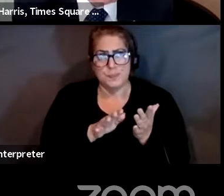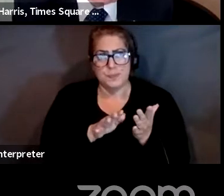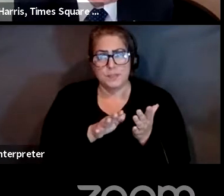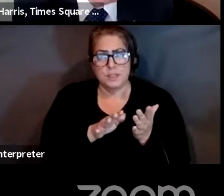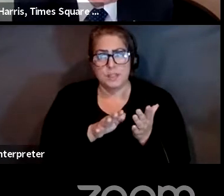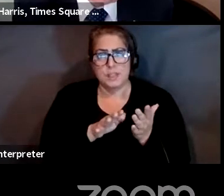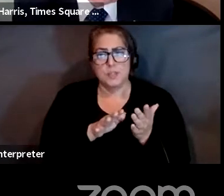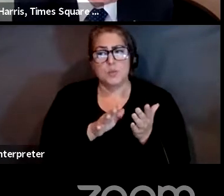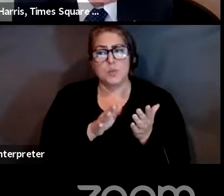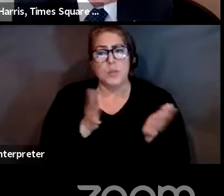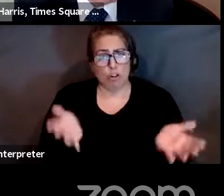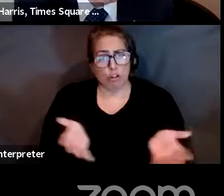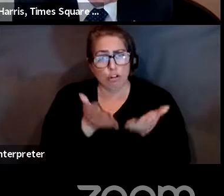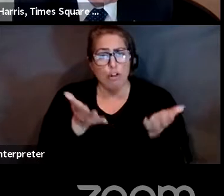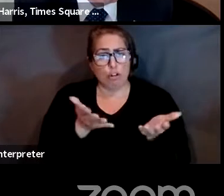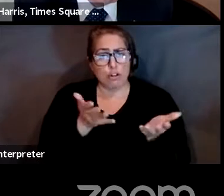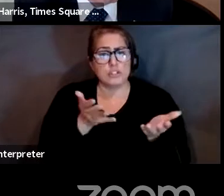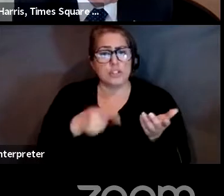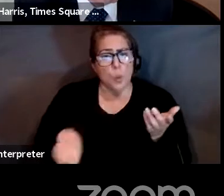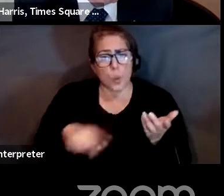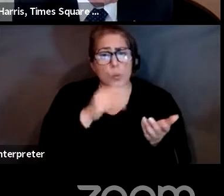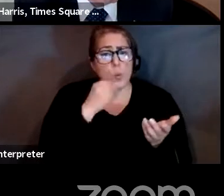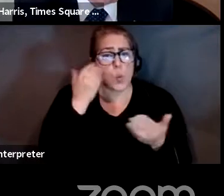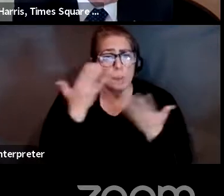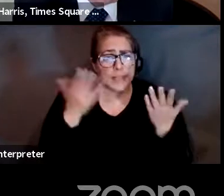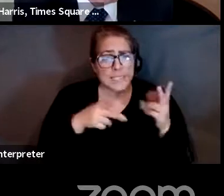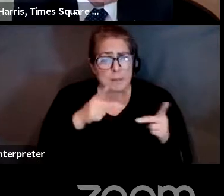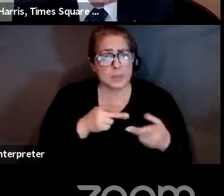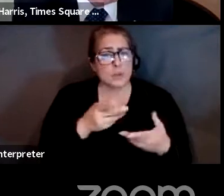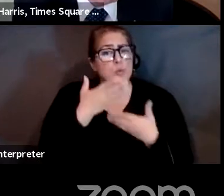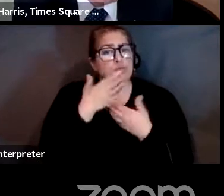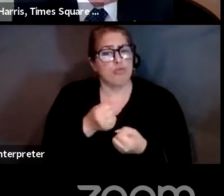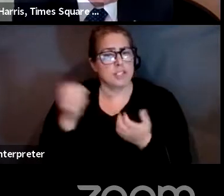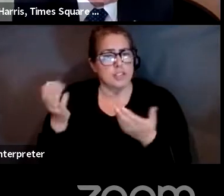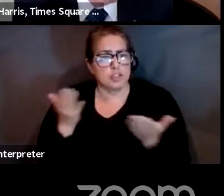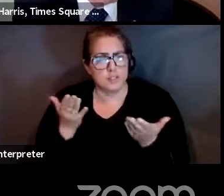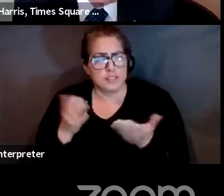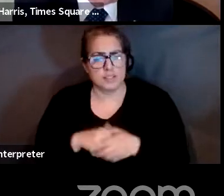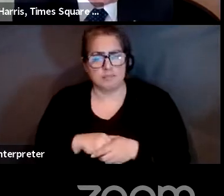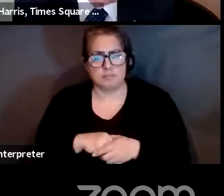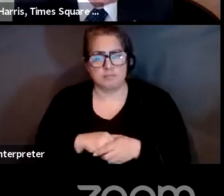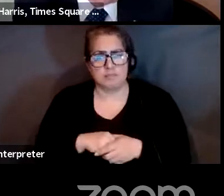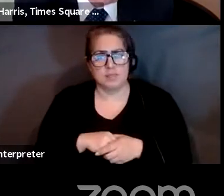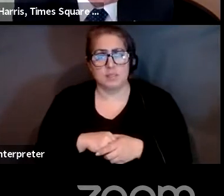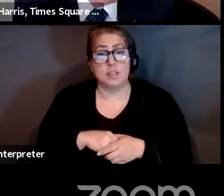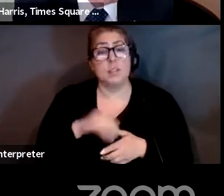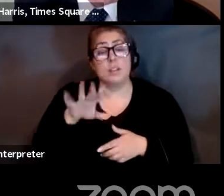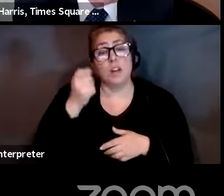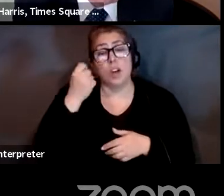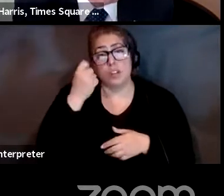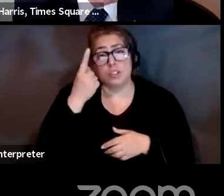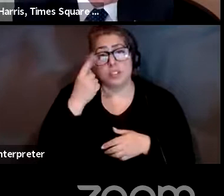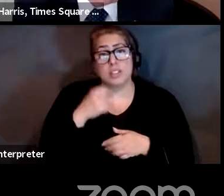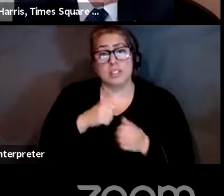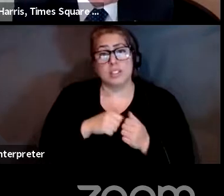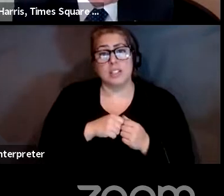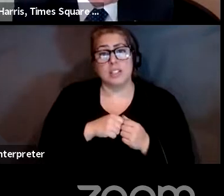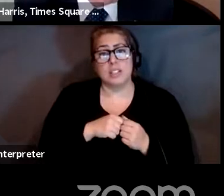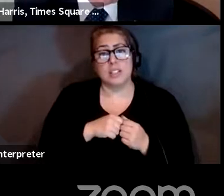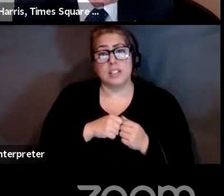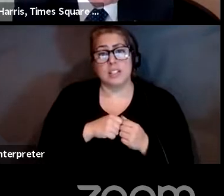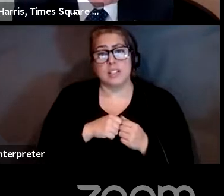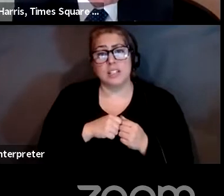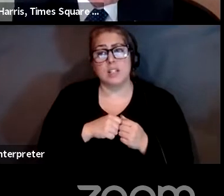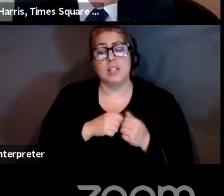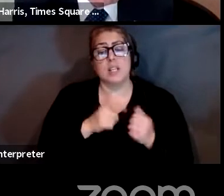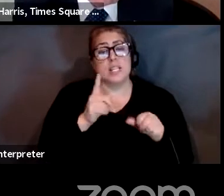to trust the person who's offering services, and to kind of make that very, because it's a long kind of